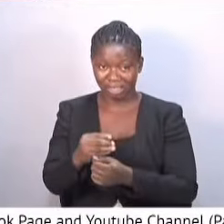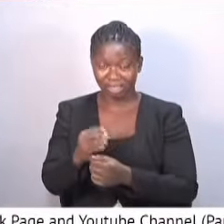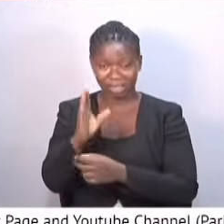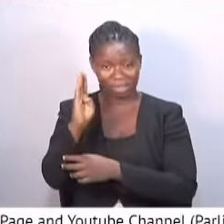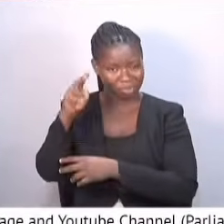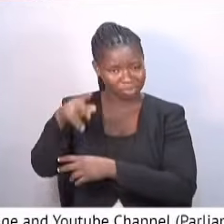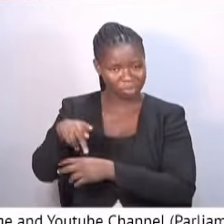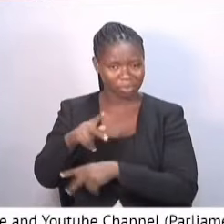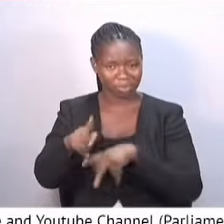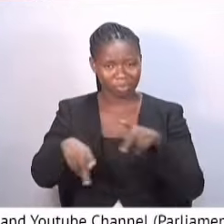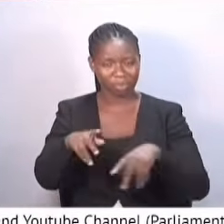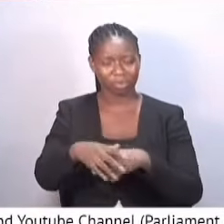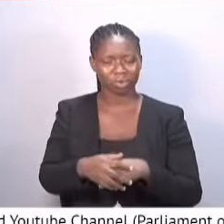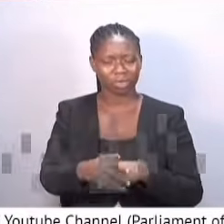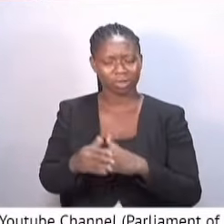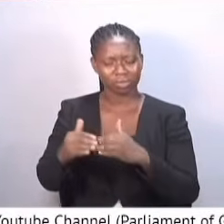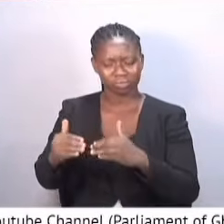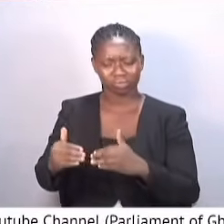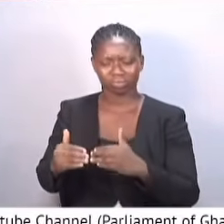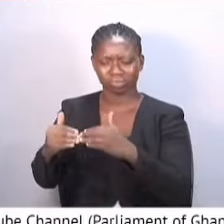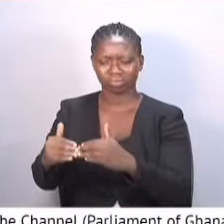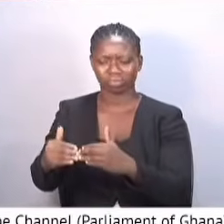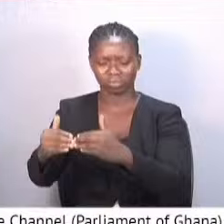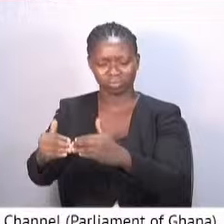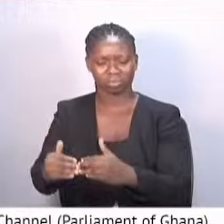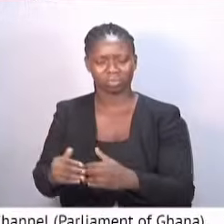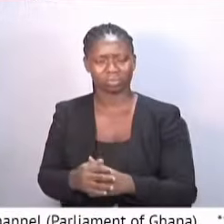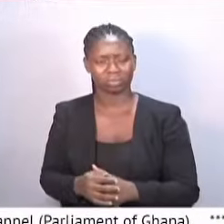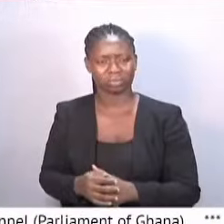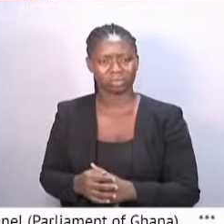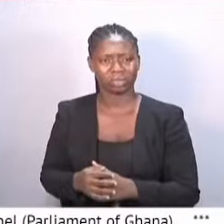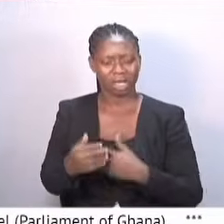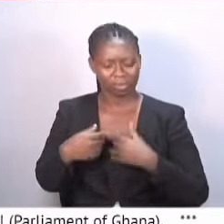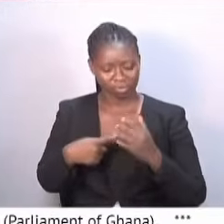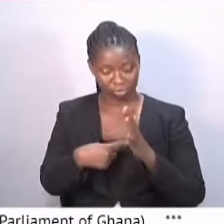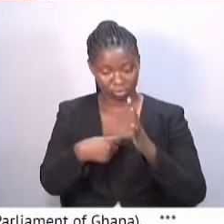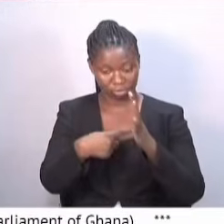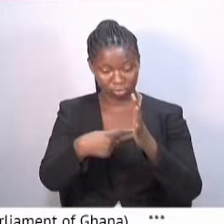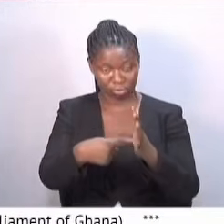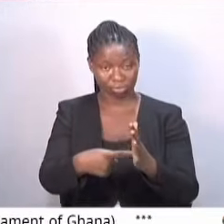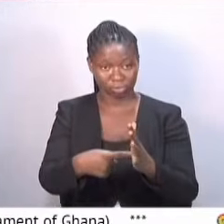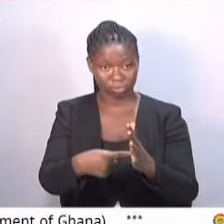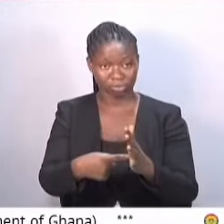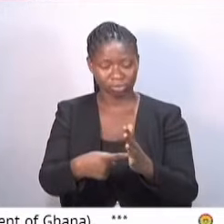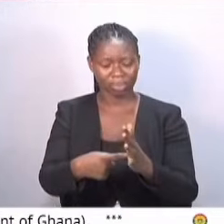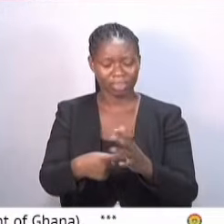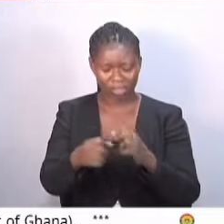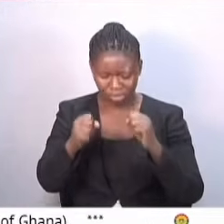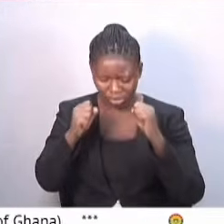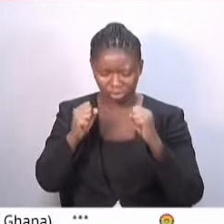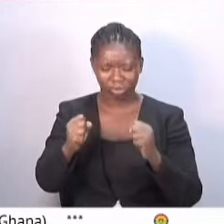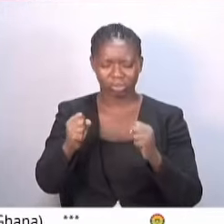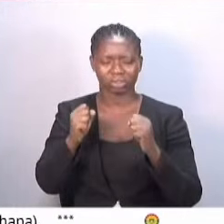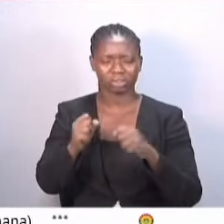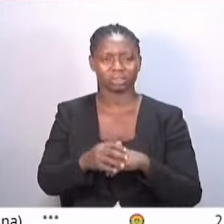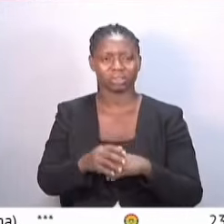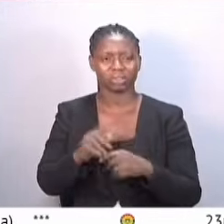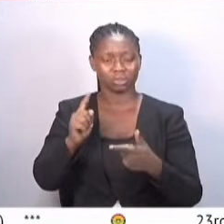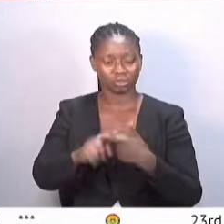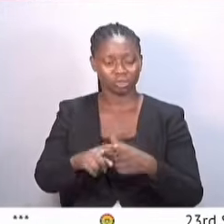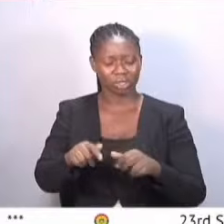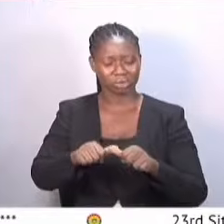the BP. And progressively, the British Petroleum has shown dedication